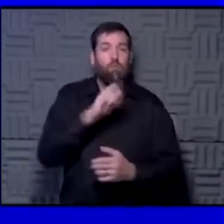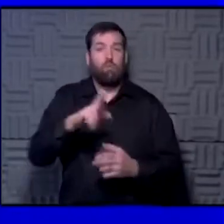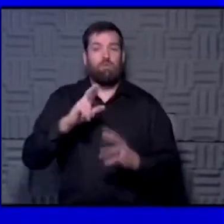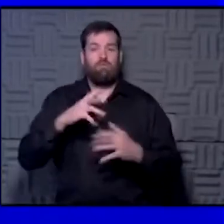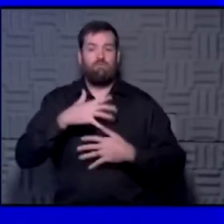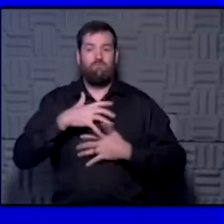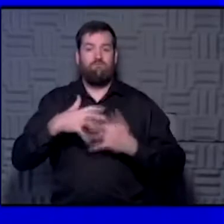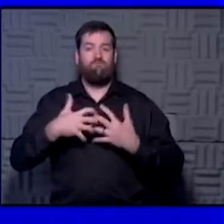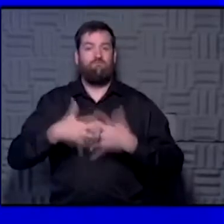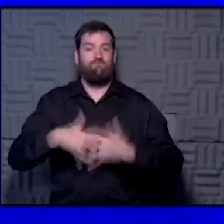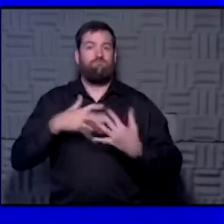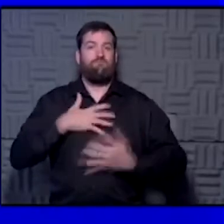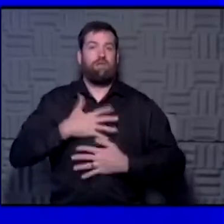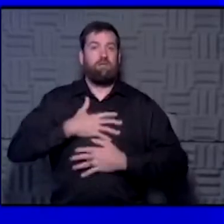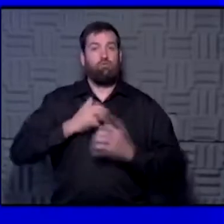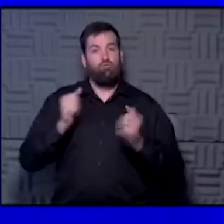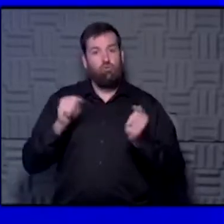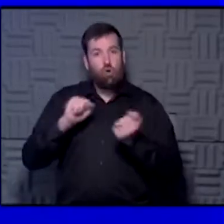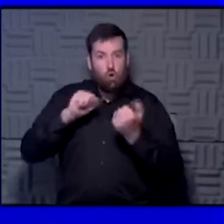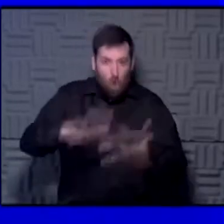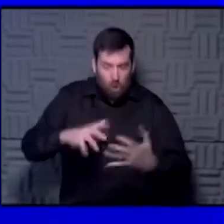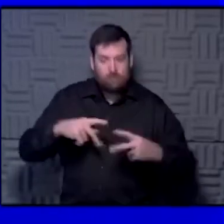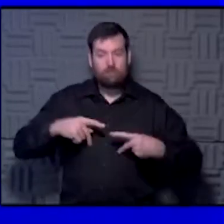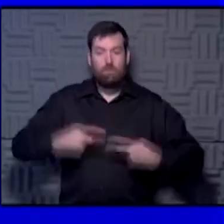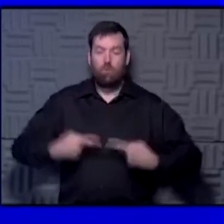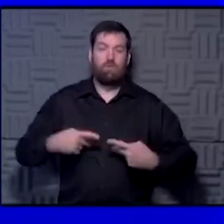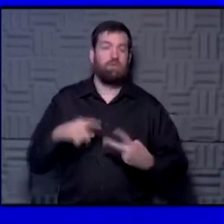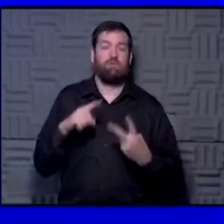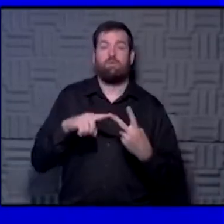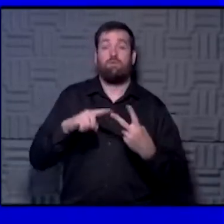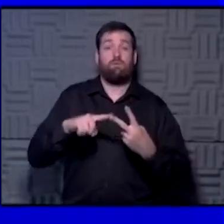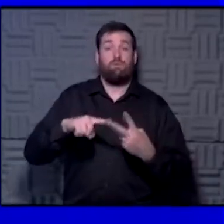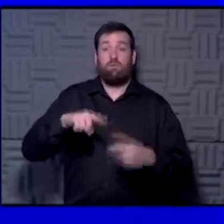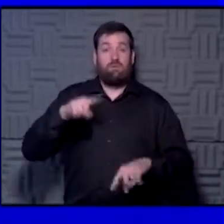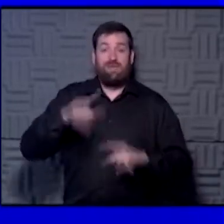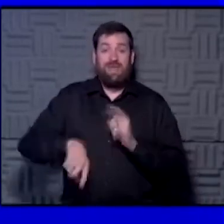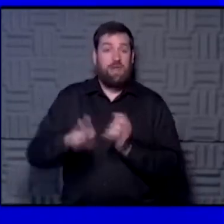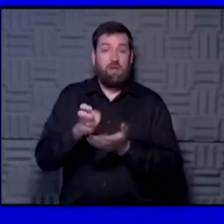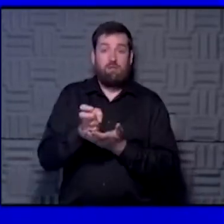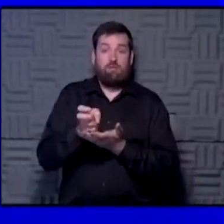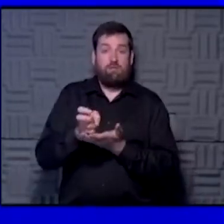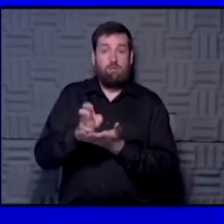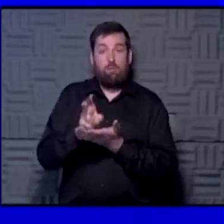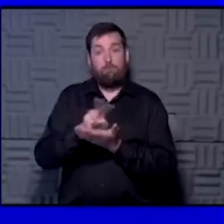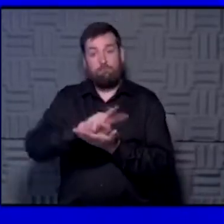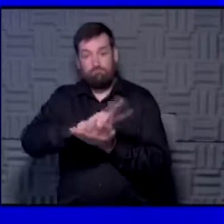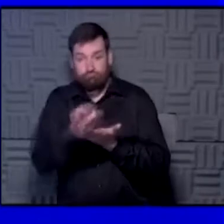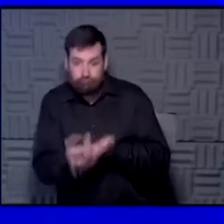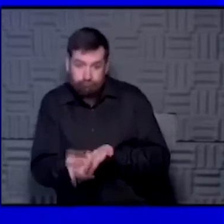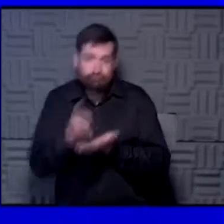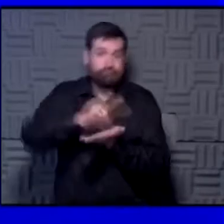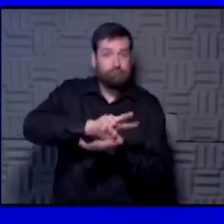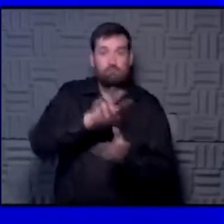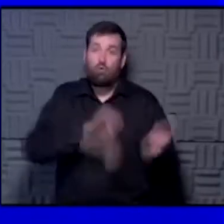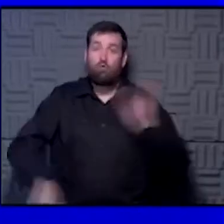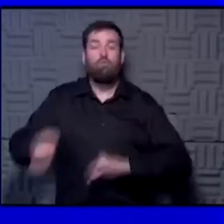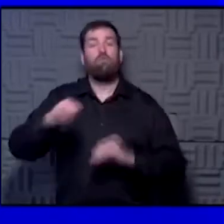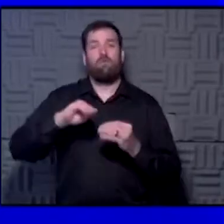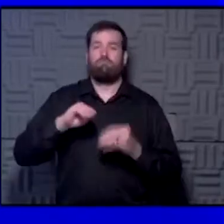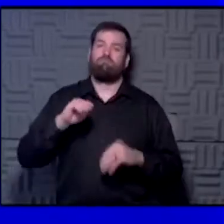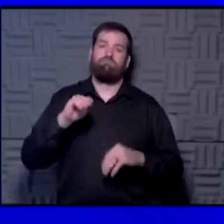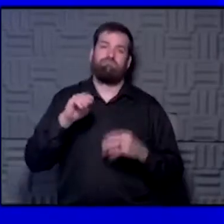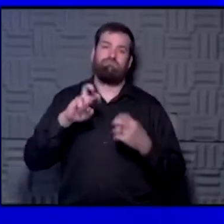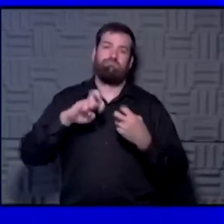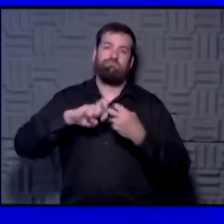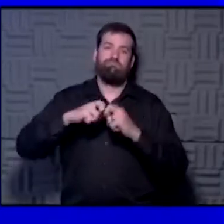you are unable to move, you are at risk of pressure sores and things of that nature. So everything comes with